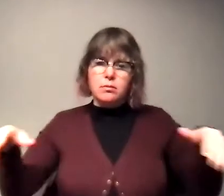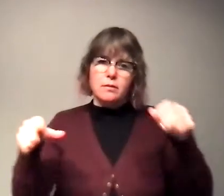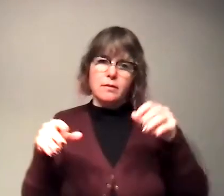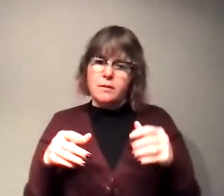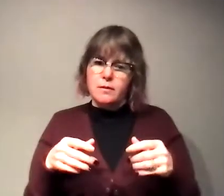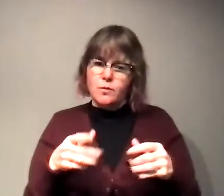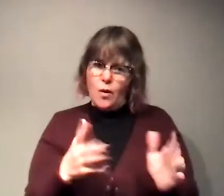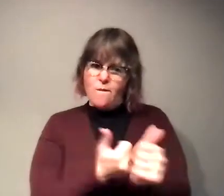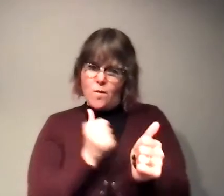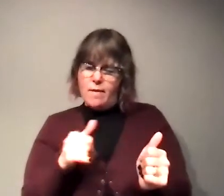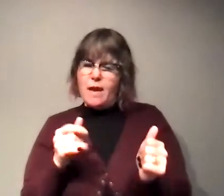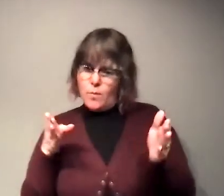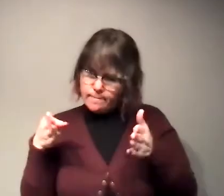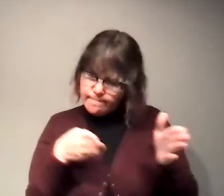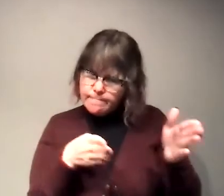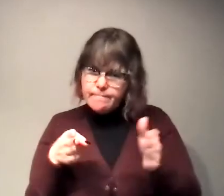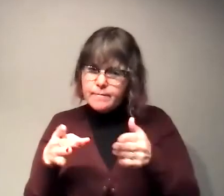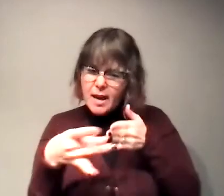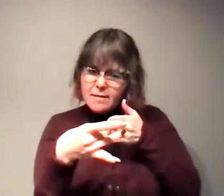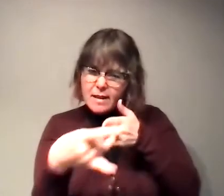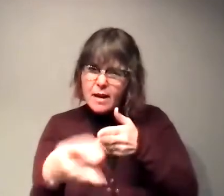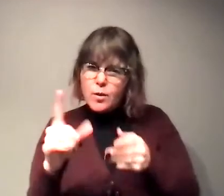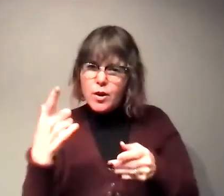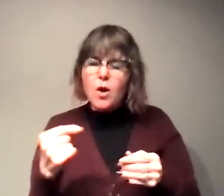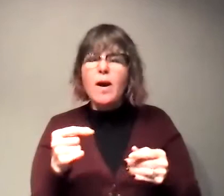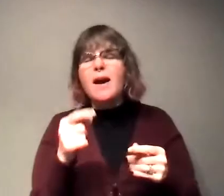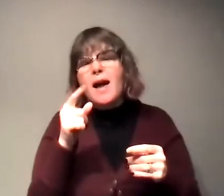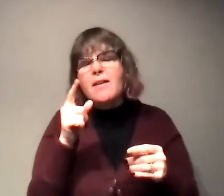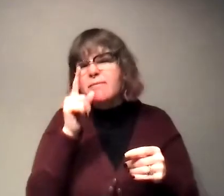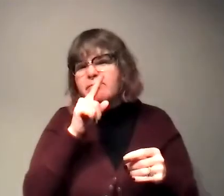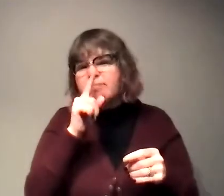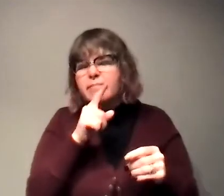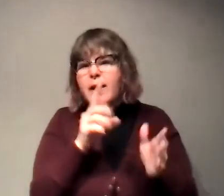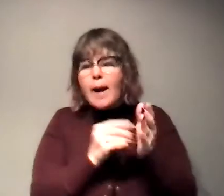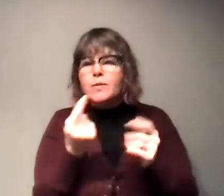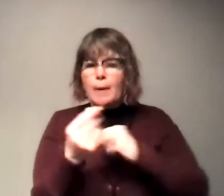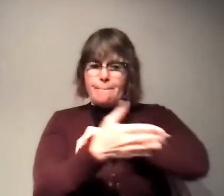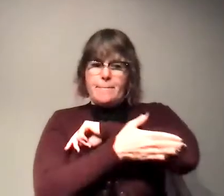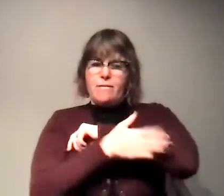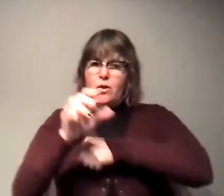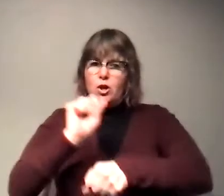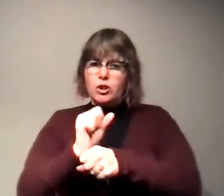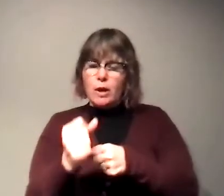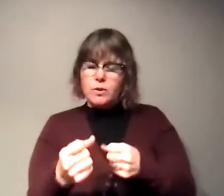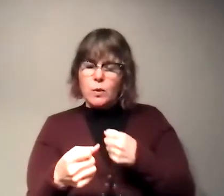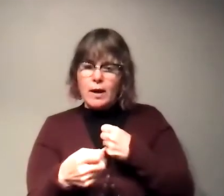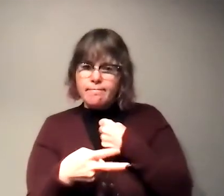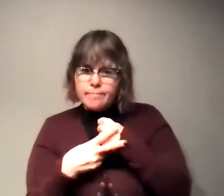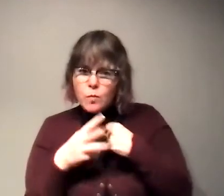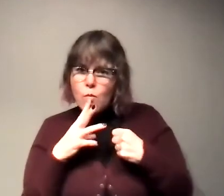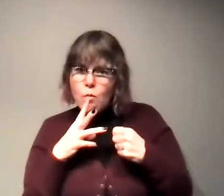don't want water. And then it kind of mimics what beavers can do and helps to collect some of the water and let it sink down into the